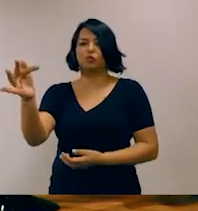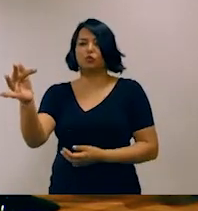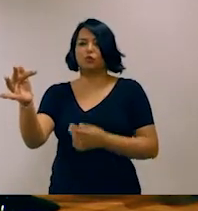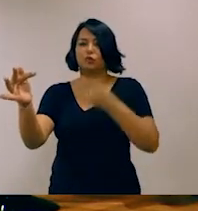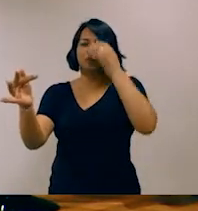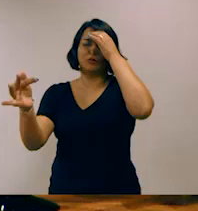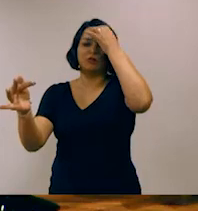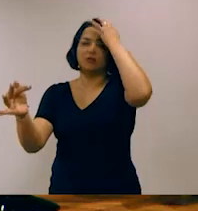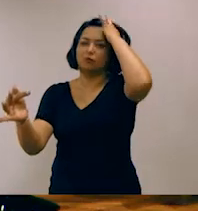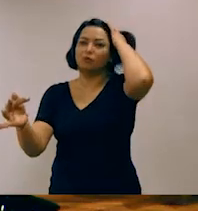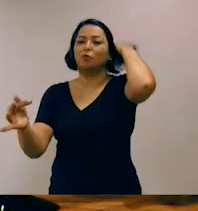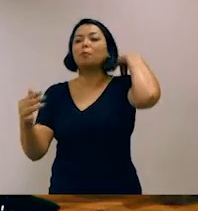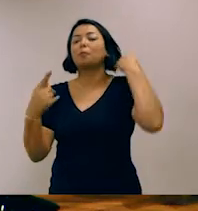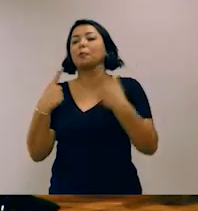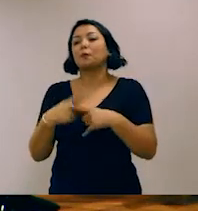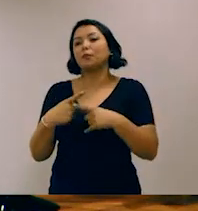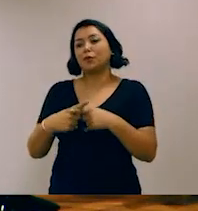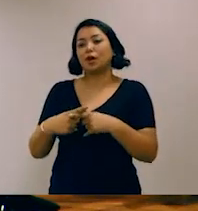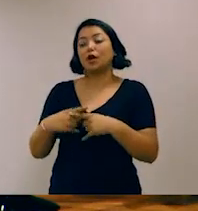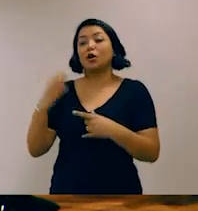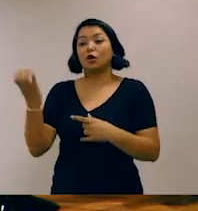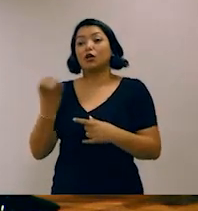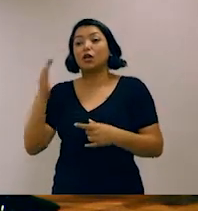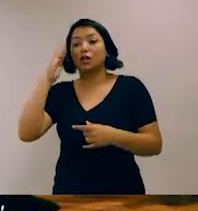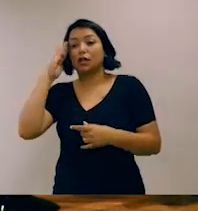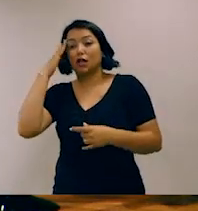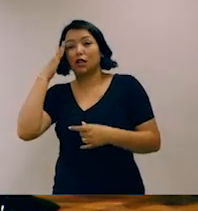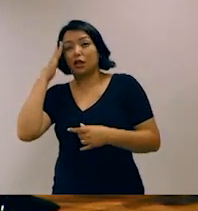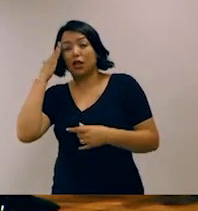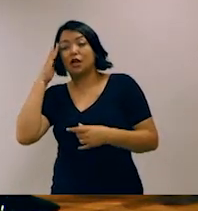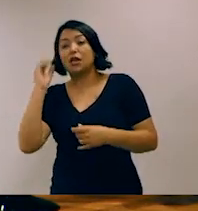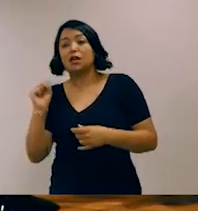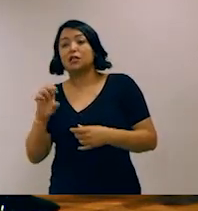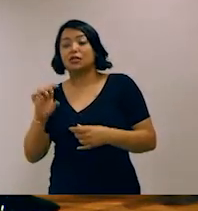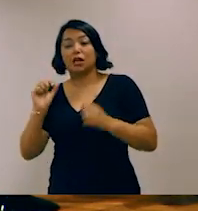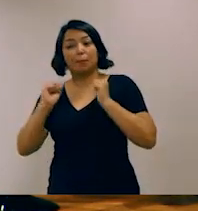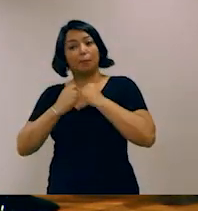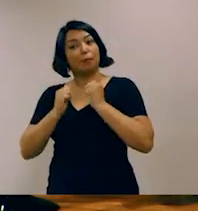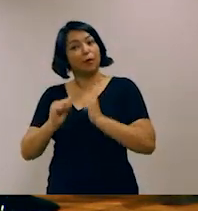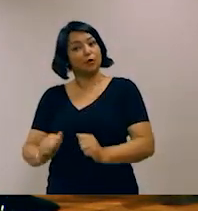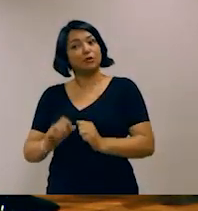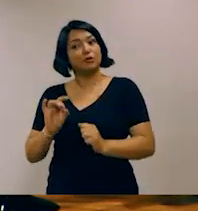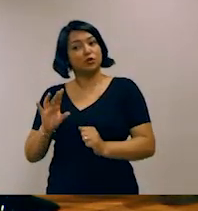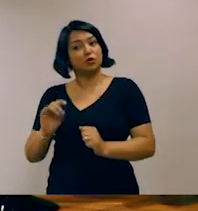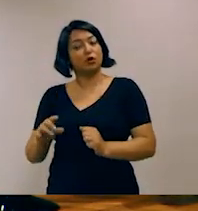future. The focus of the work is to understand if it's possible